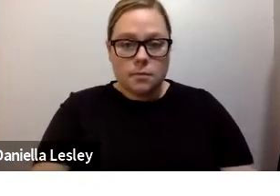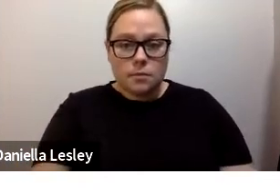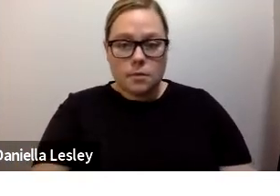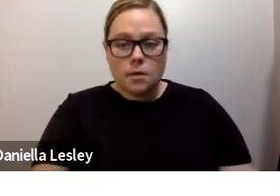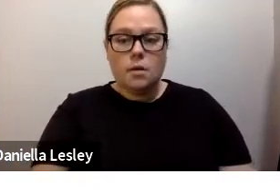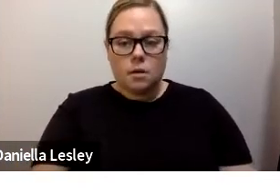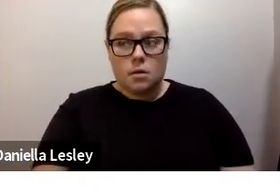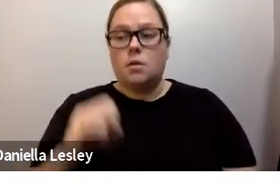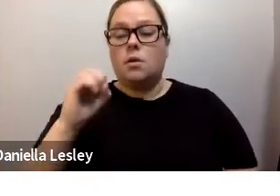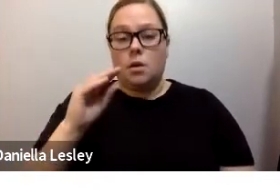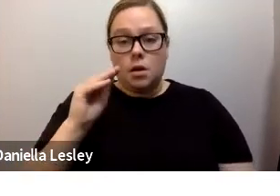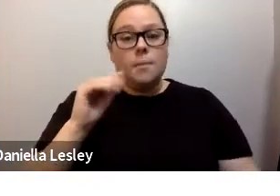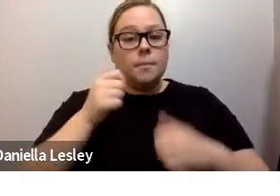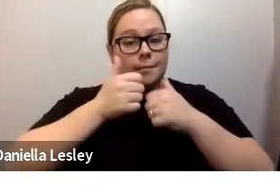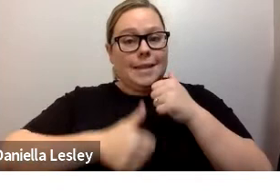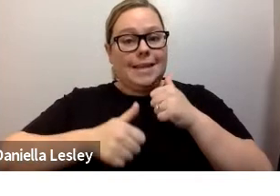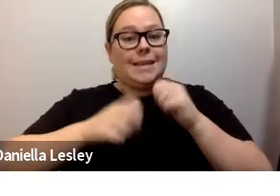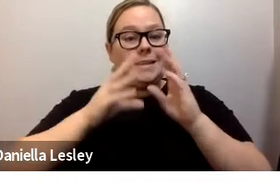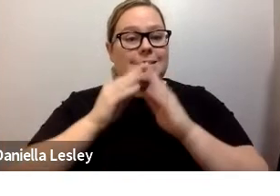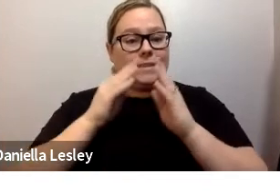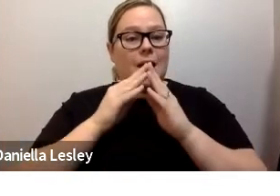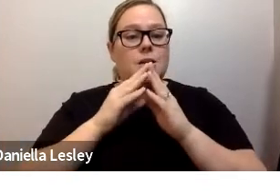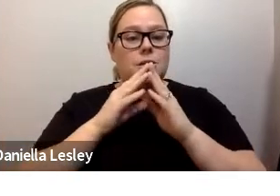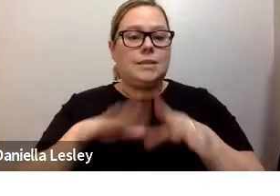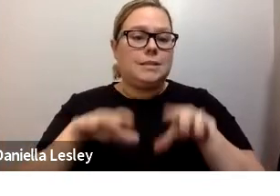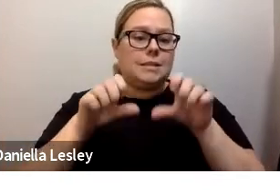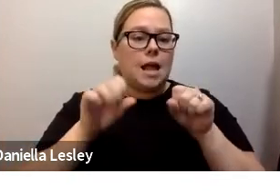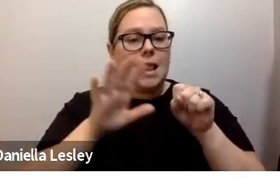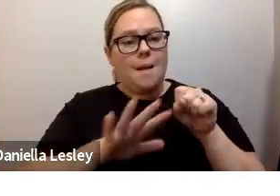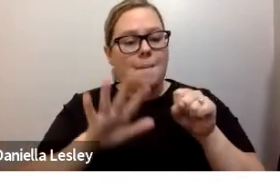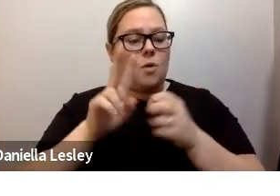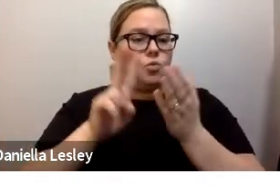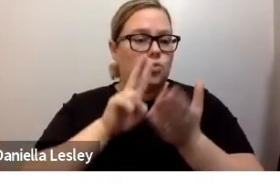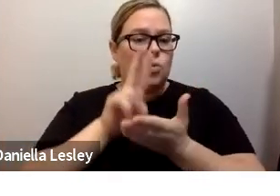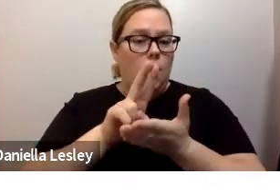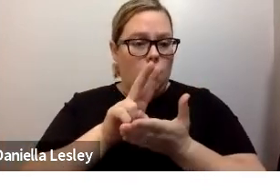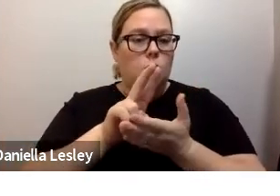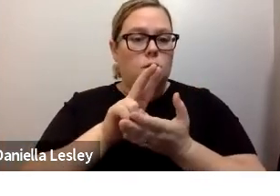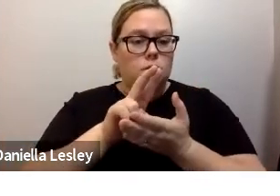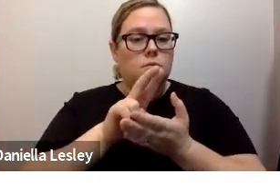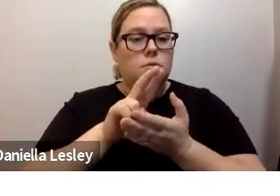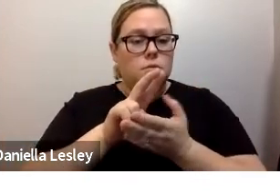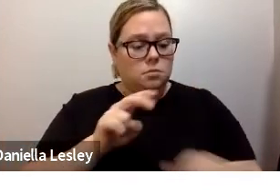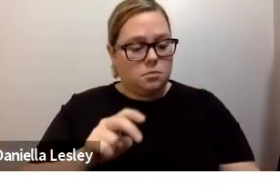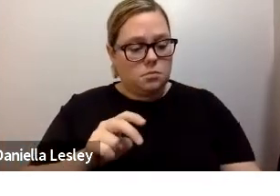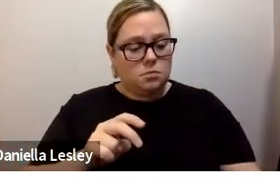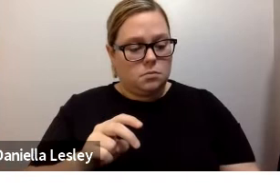So each session is taking about 2 hours.